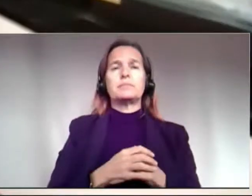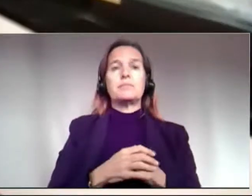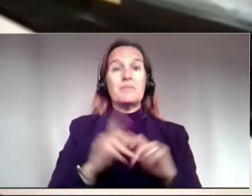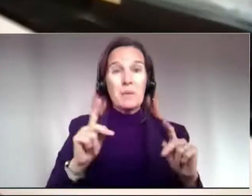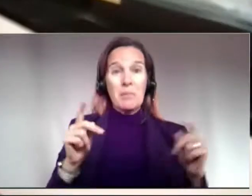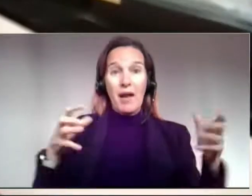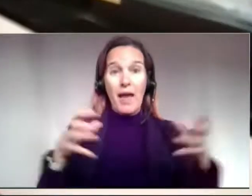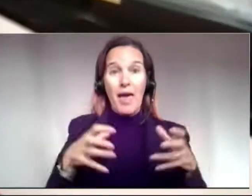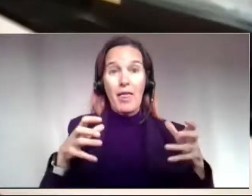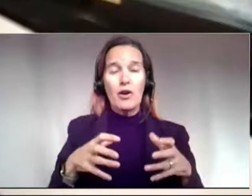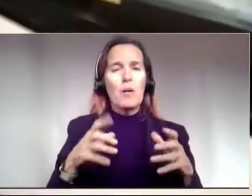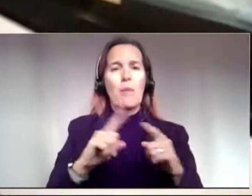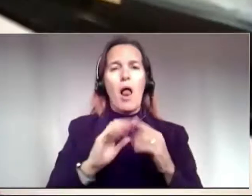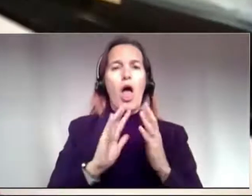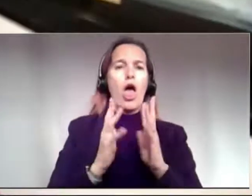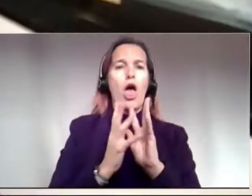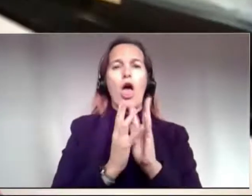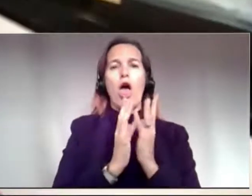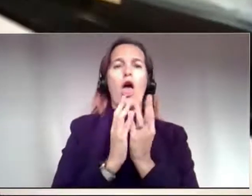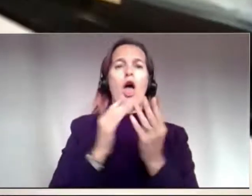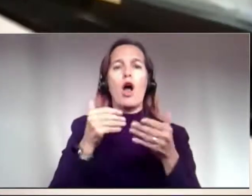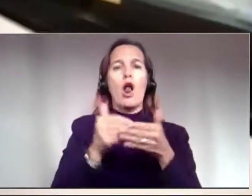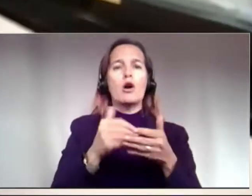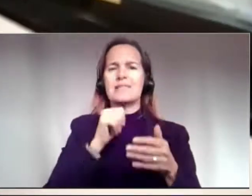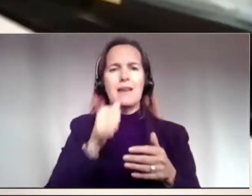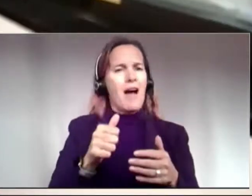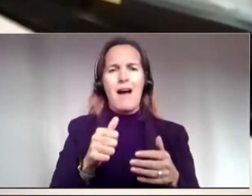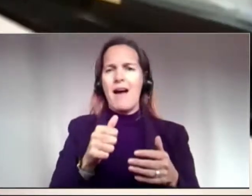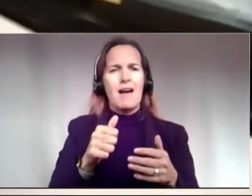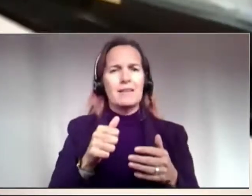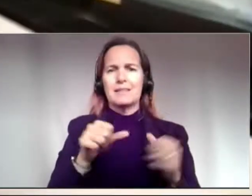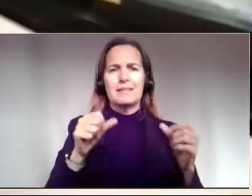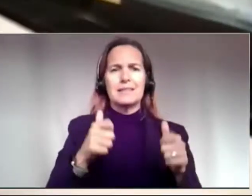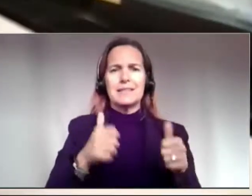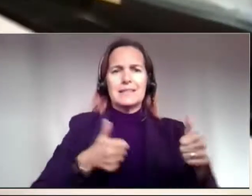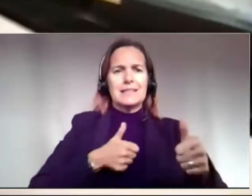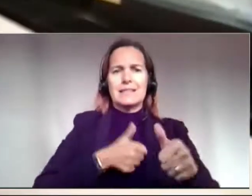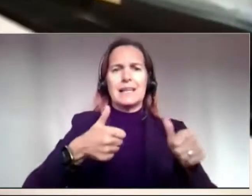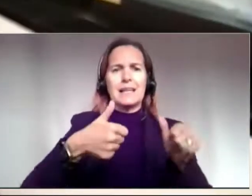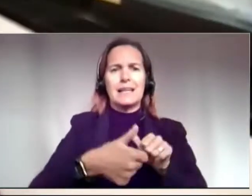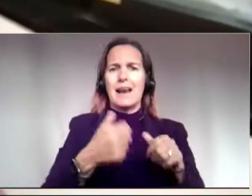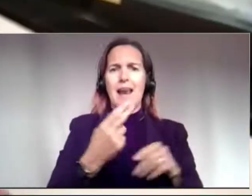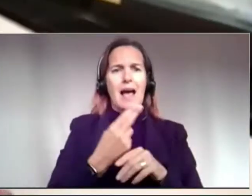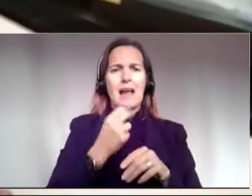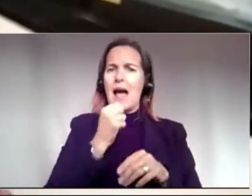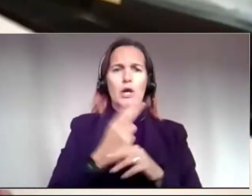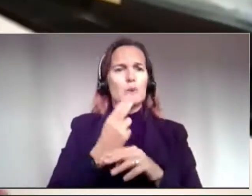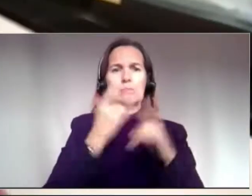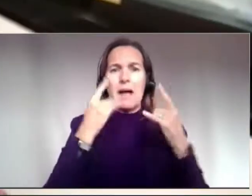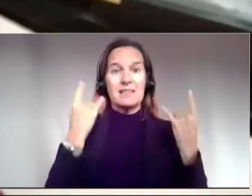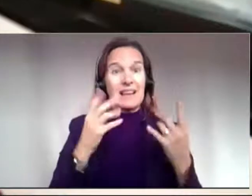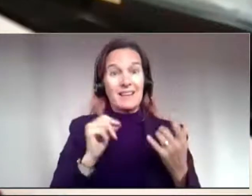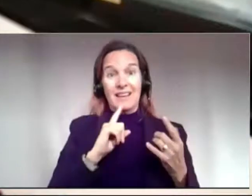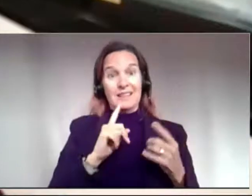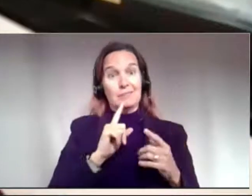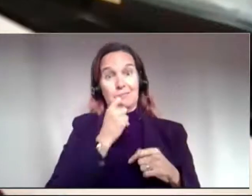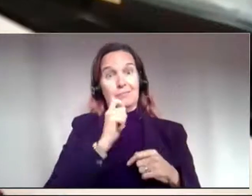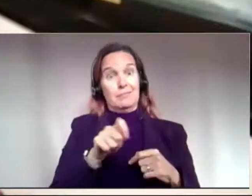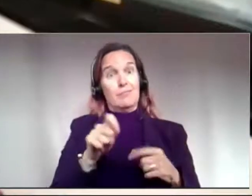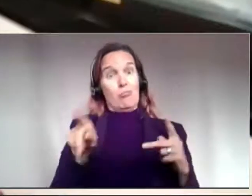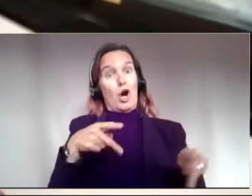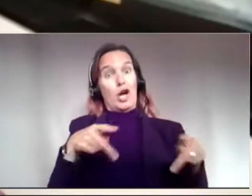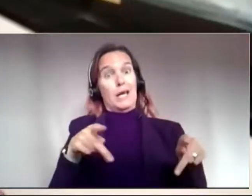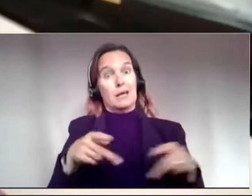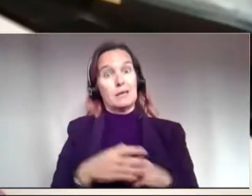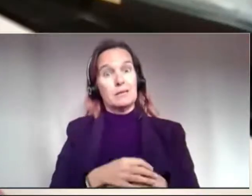using social distancing. They're not using their masks. They're not washing up. It's a good old-fashioned party. And, I can